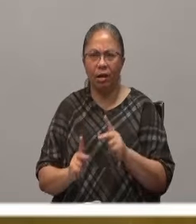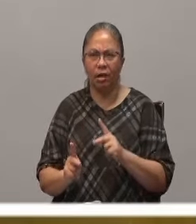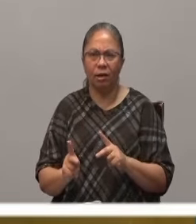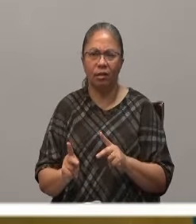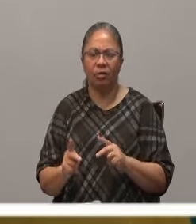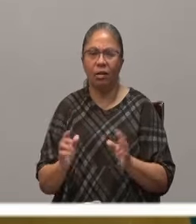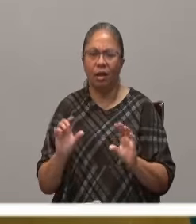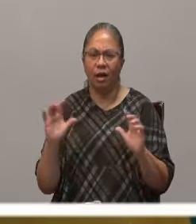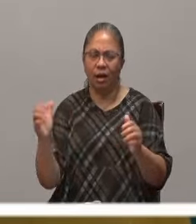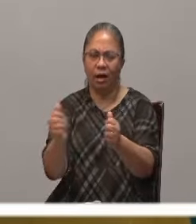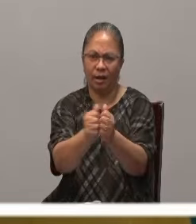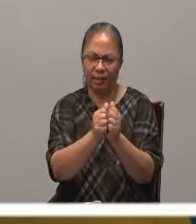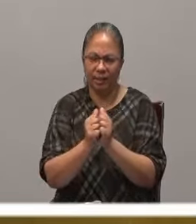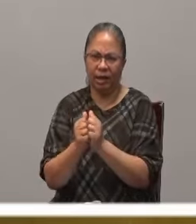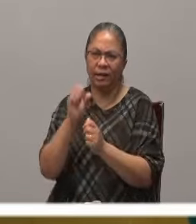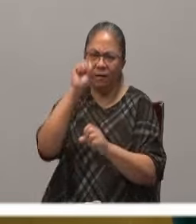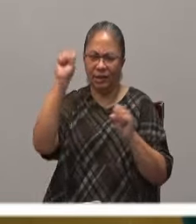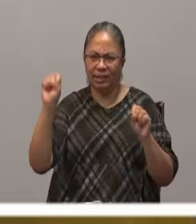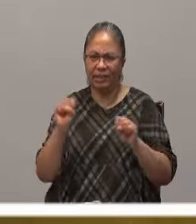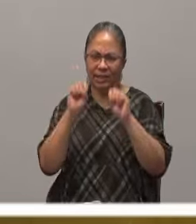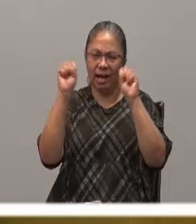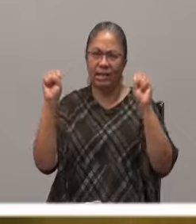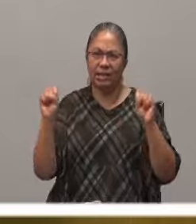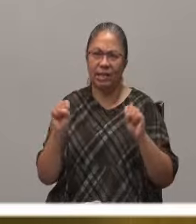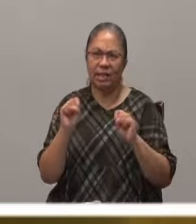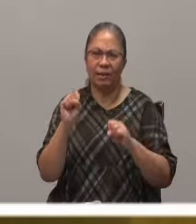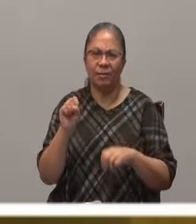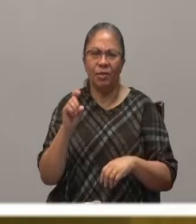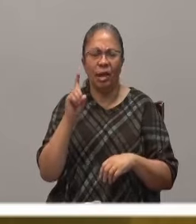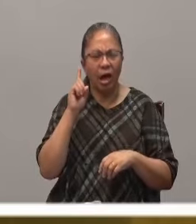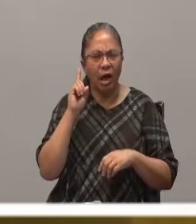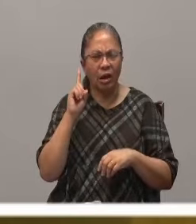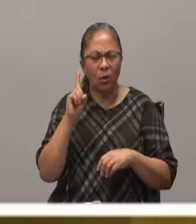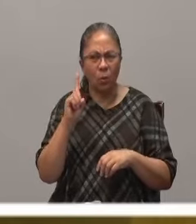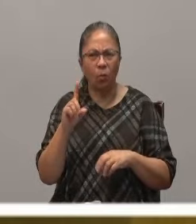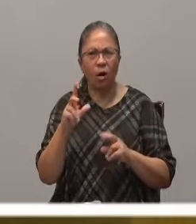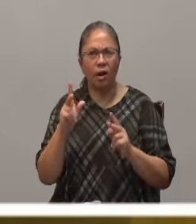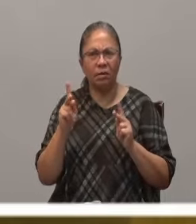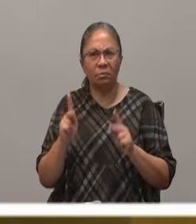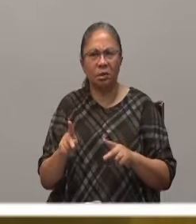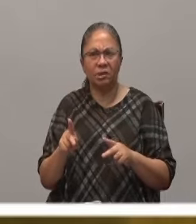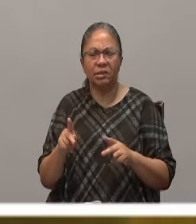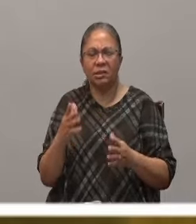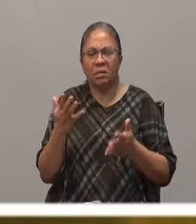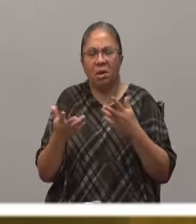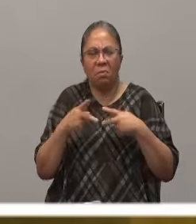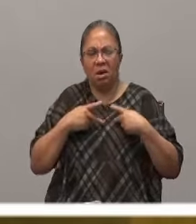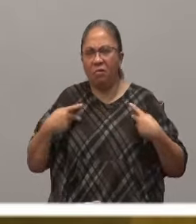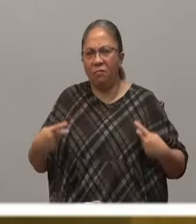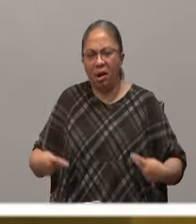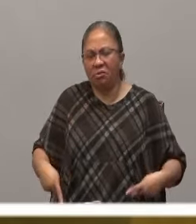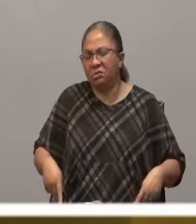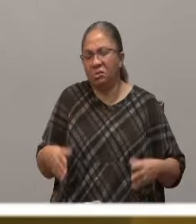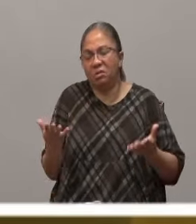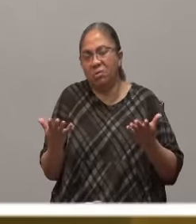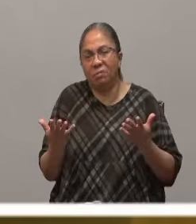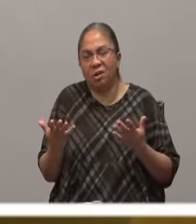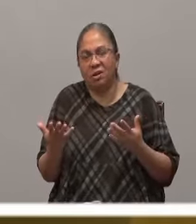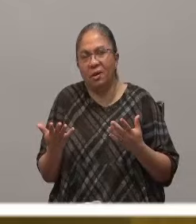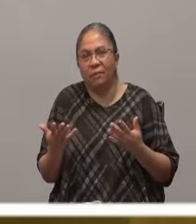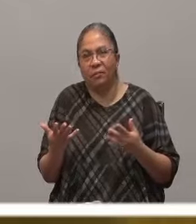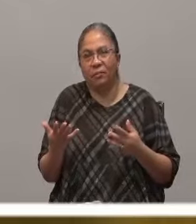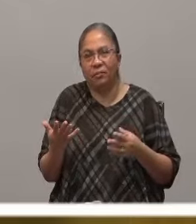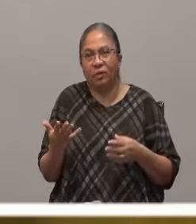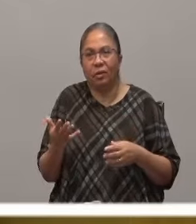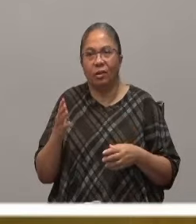come together on the Sabbath, and one of the more known ones, maybe a Pharisee, might come forward